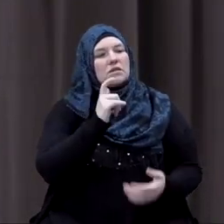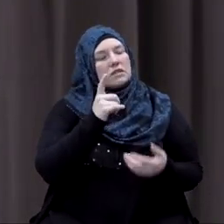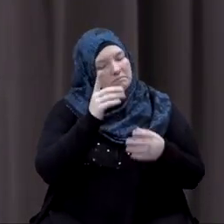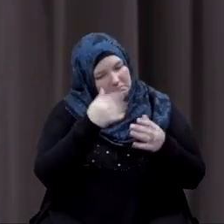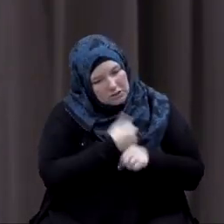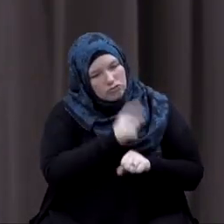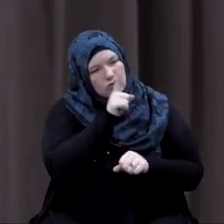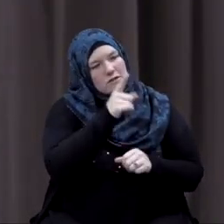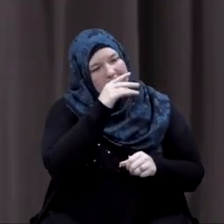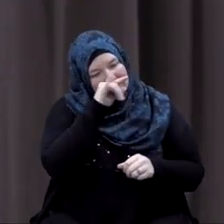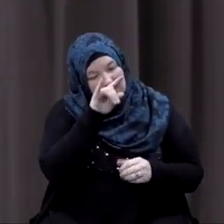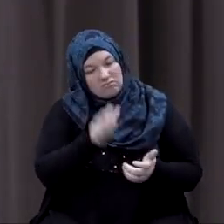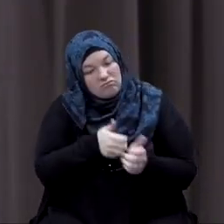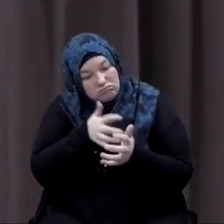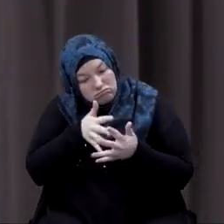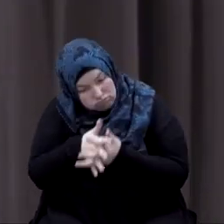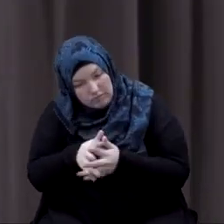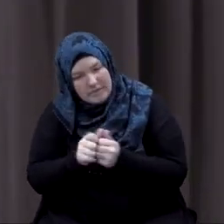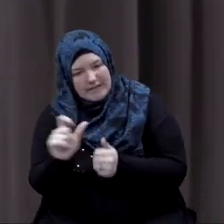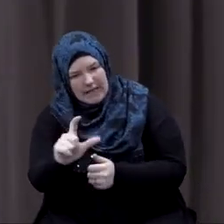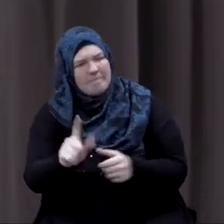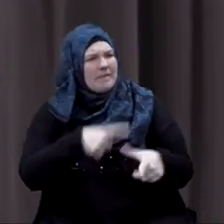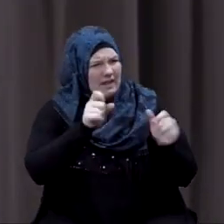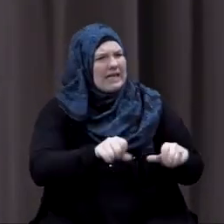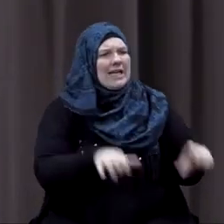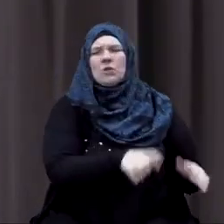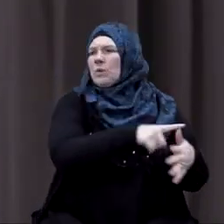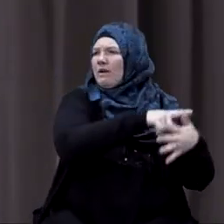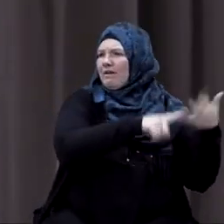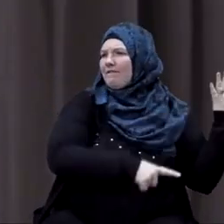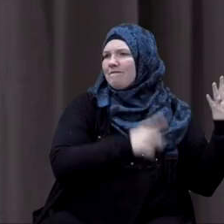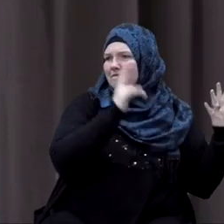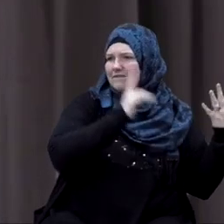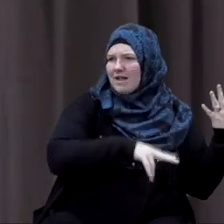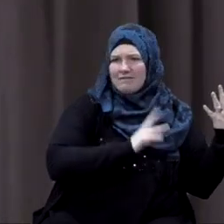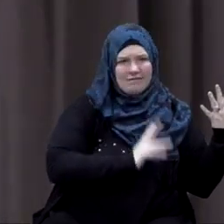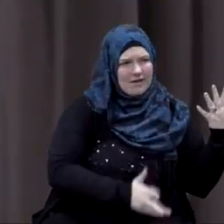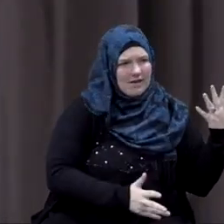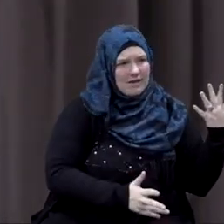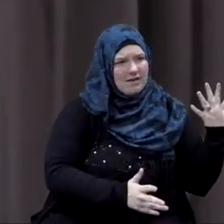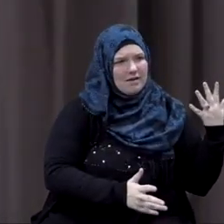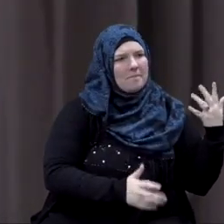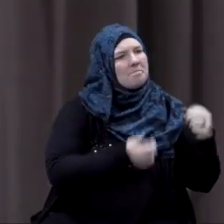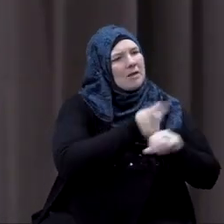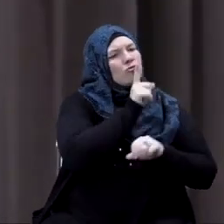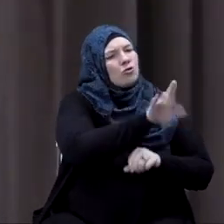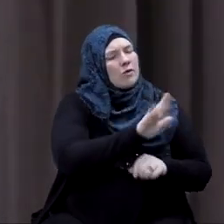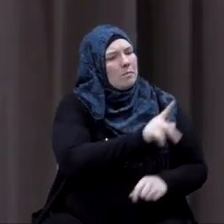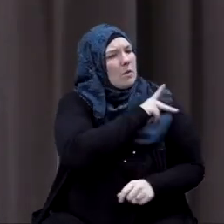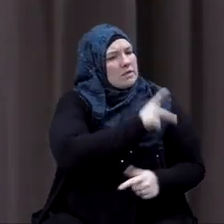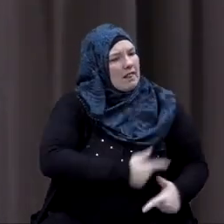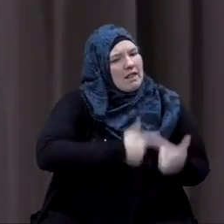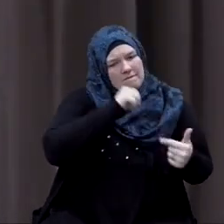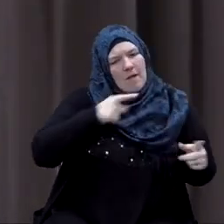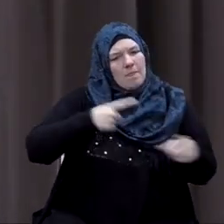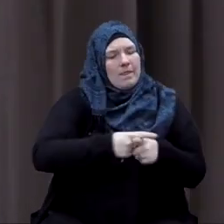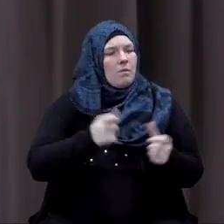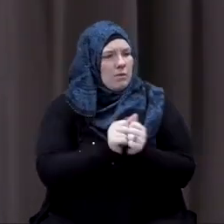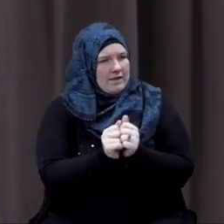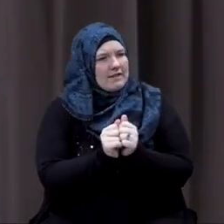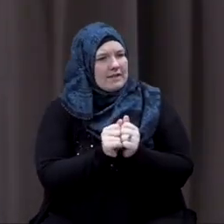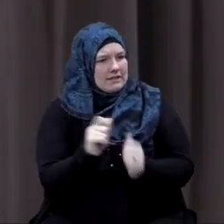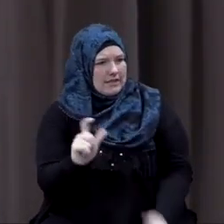doing, they have to do. So we need to settle this score with them. We need to teach them